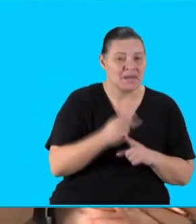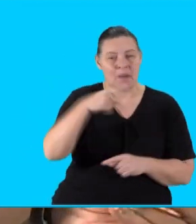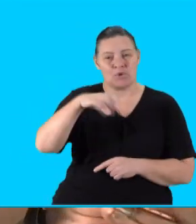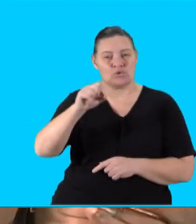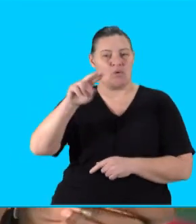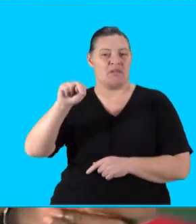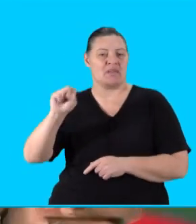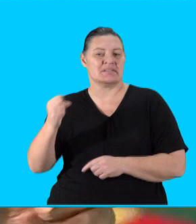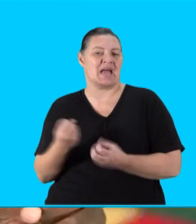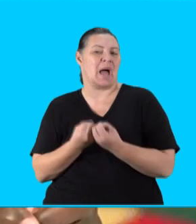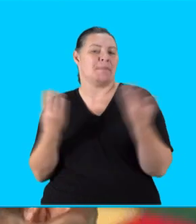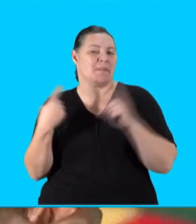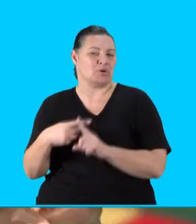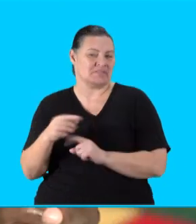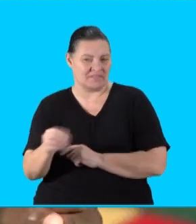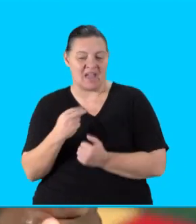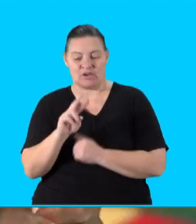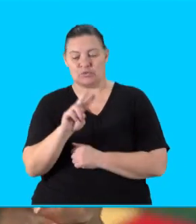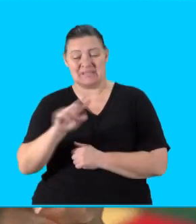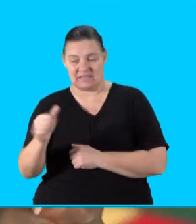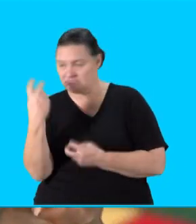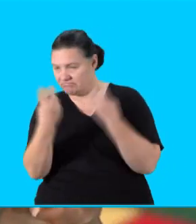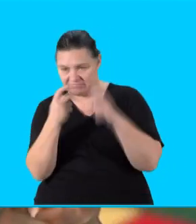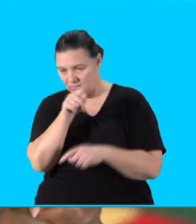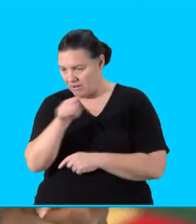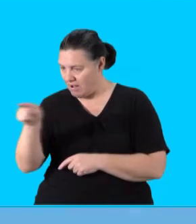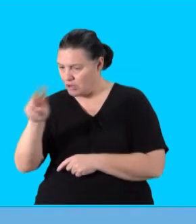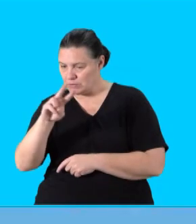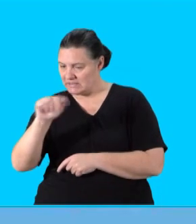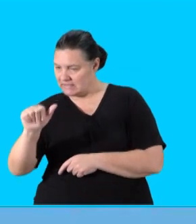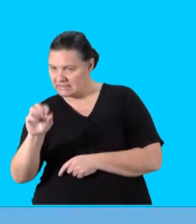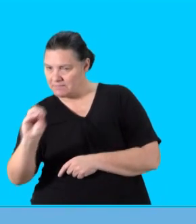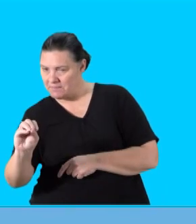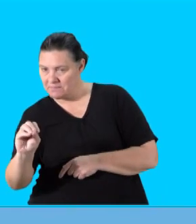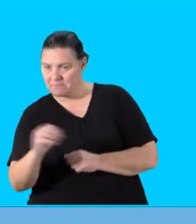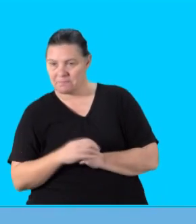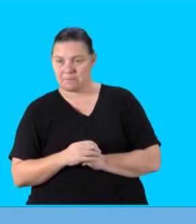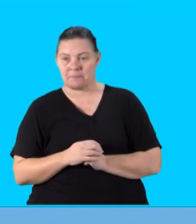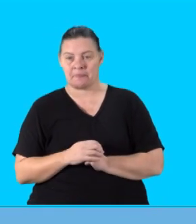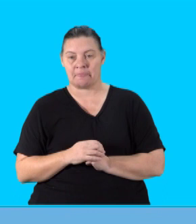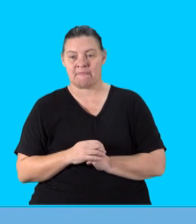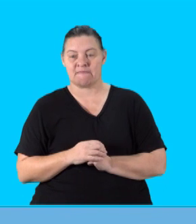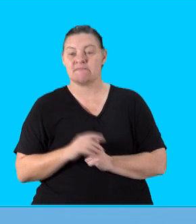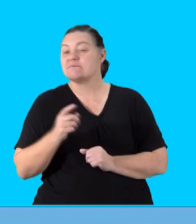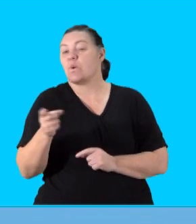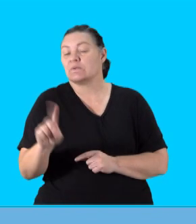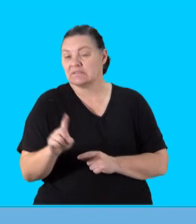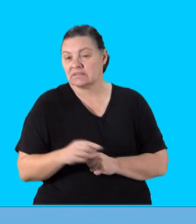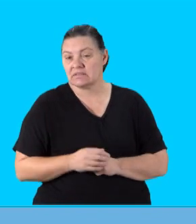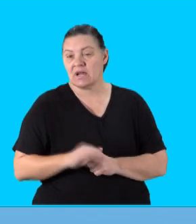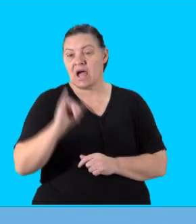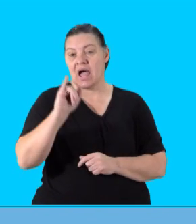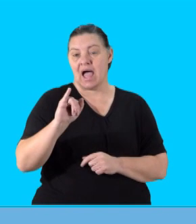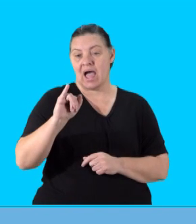of protons. So we're looking at atomic number 26. So when you go to the periodic table, we find that it is there, and that is going to